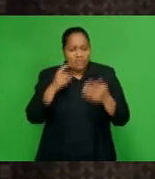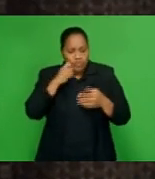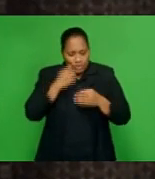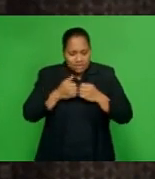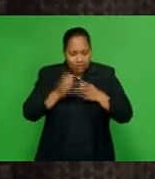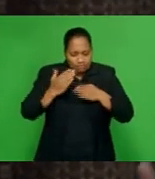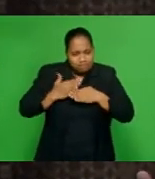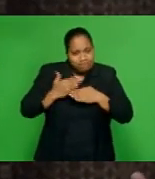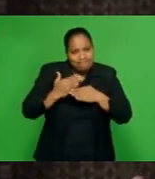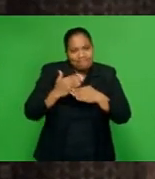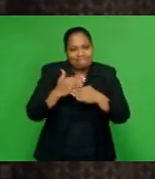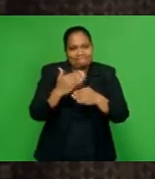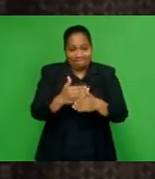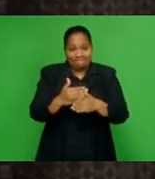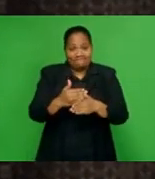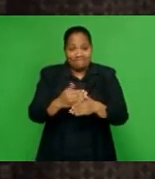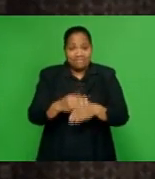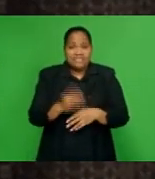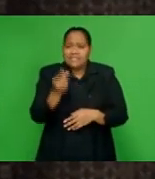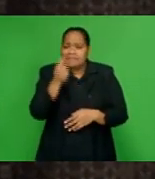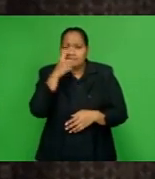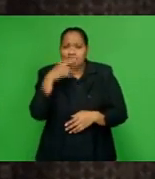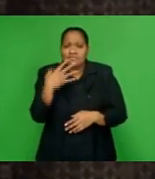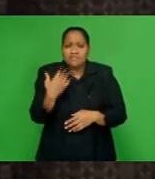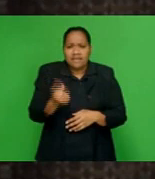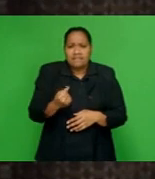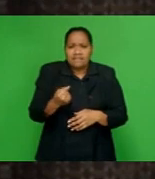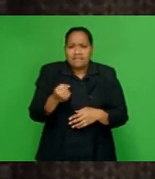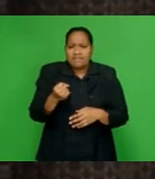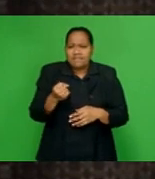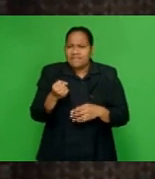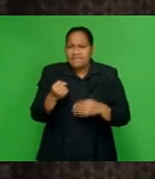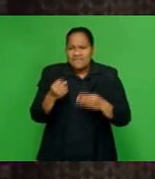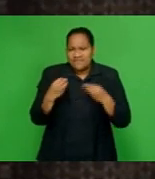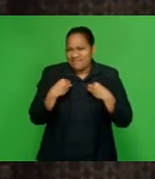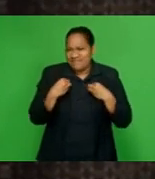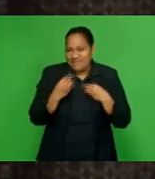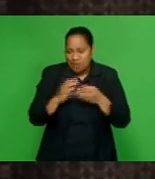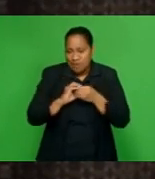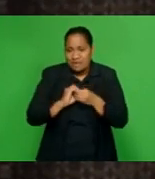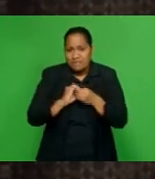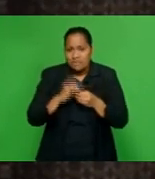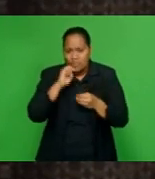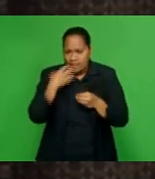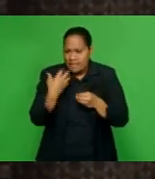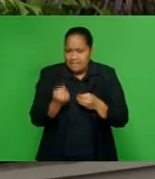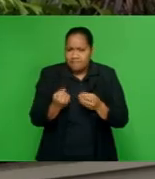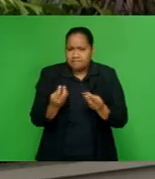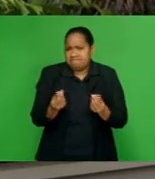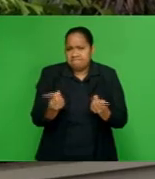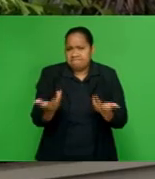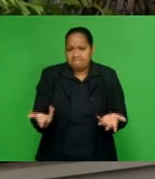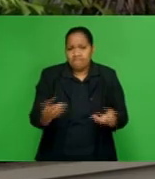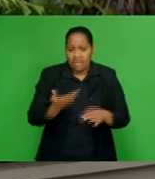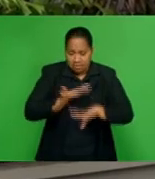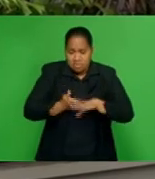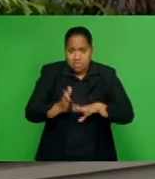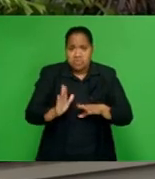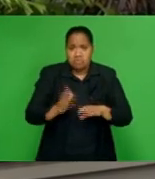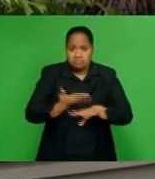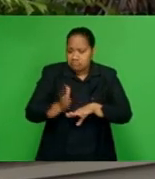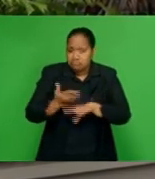capital. There are some people who have existing micro enterprises, they'll get the cash flow, and there are some new ones coming to play. Fiji Commerce and